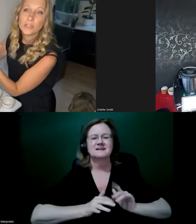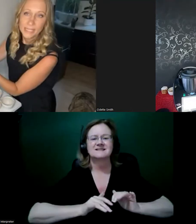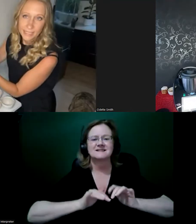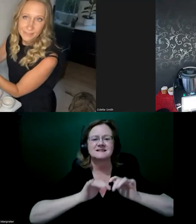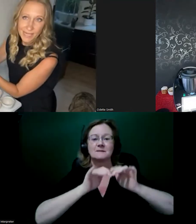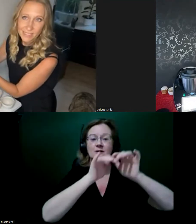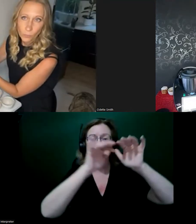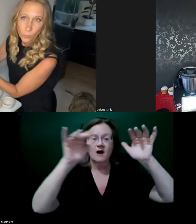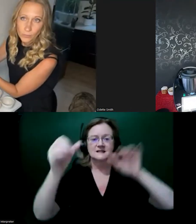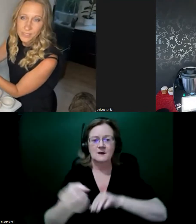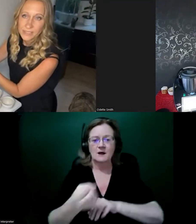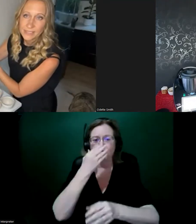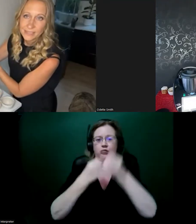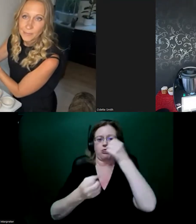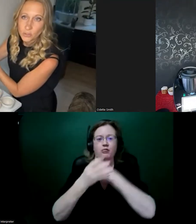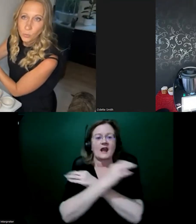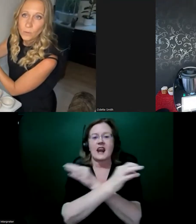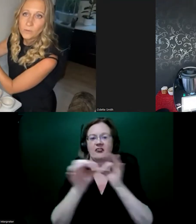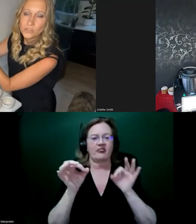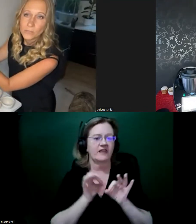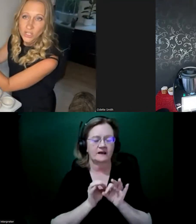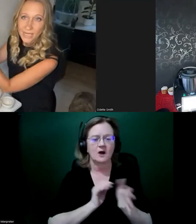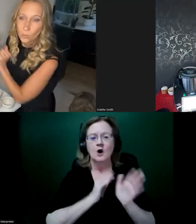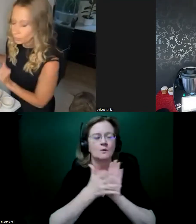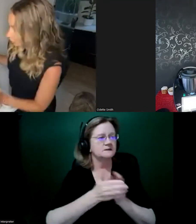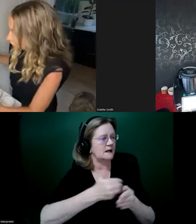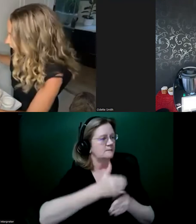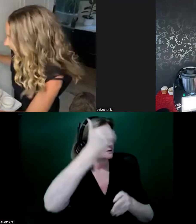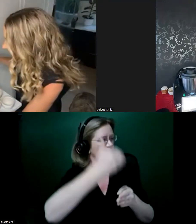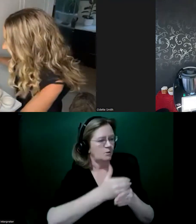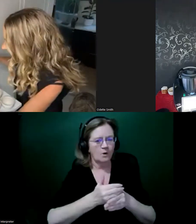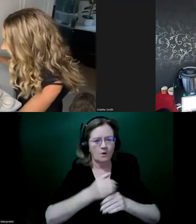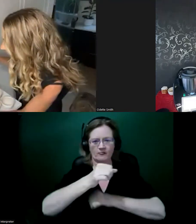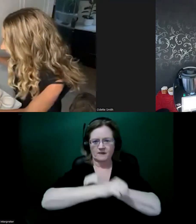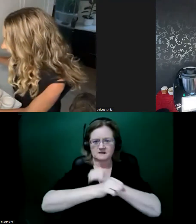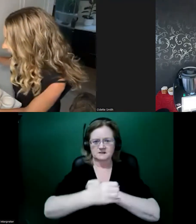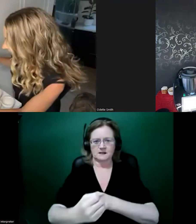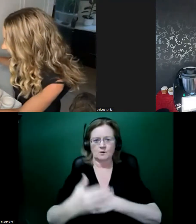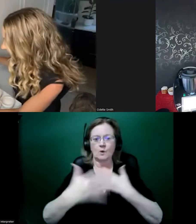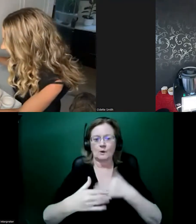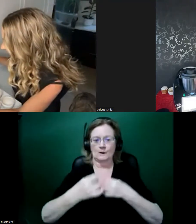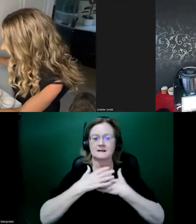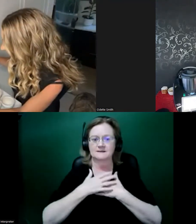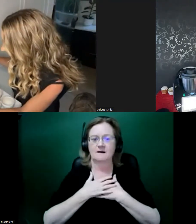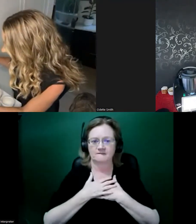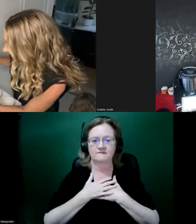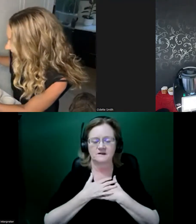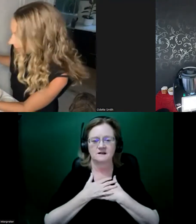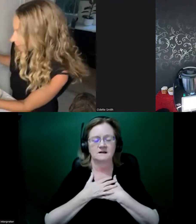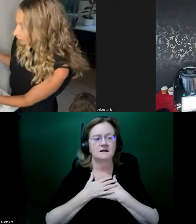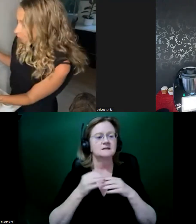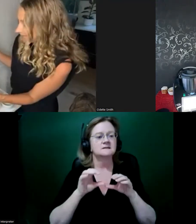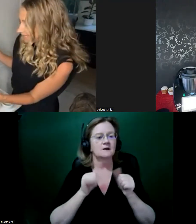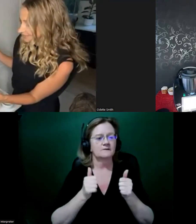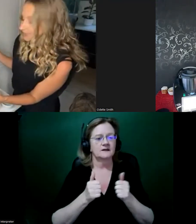you don't get any splatters of oil. So it doesn't damage your walls, your machine, or hurt you. So once we've done that,